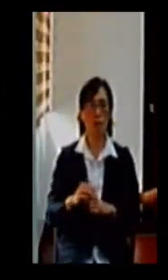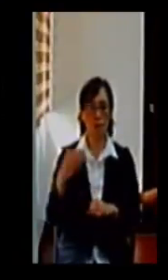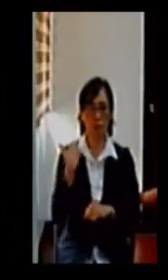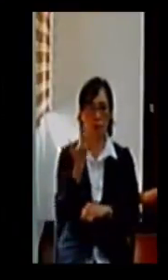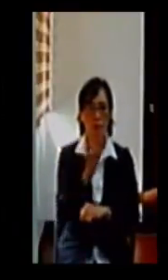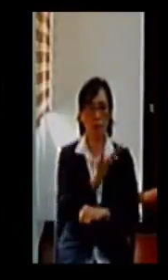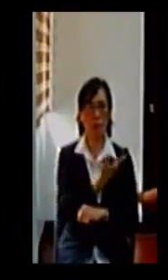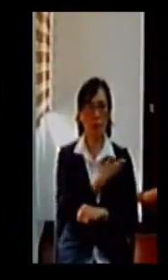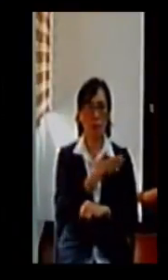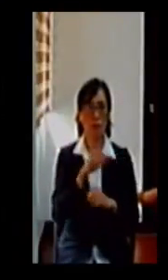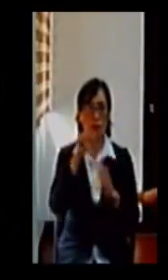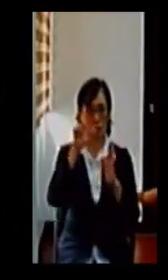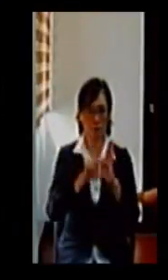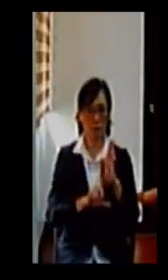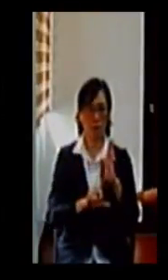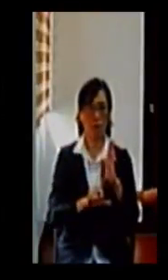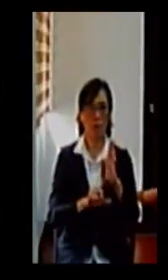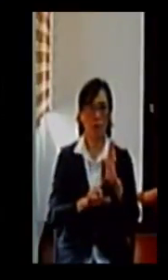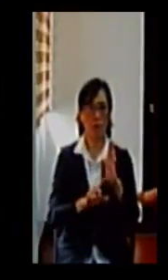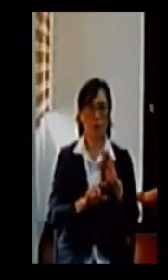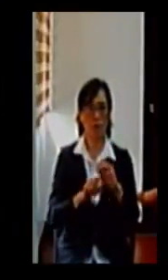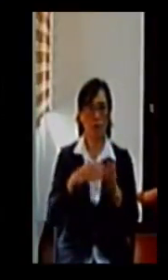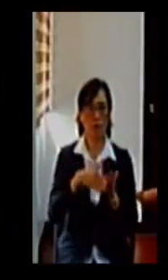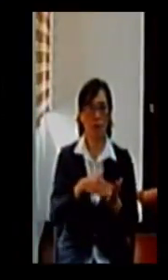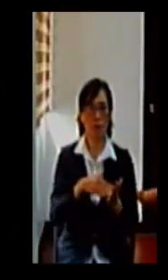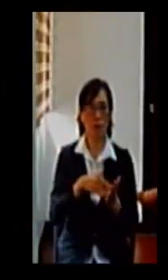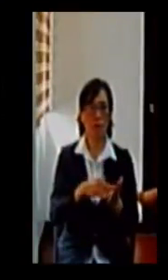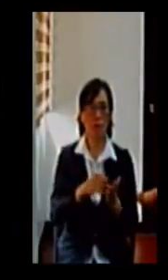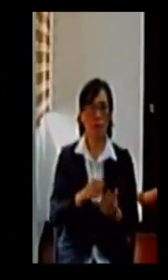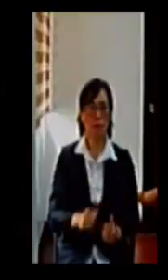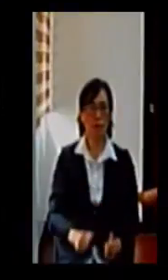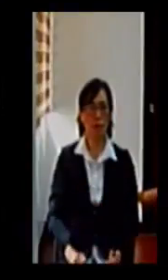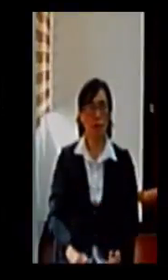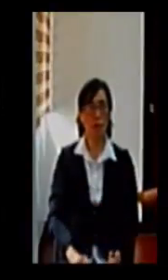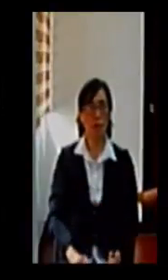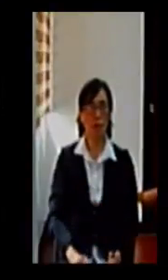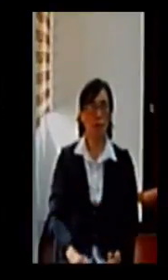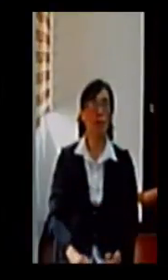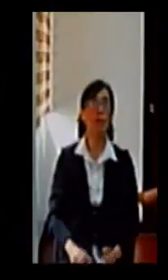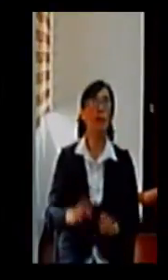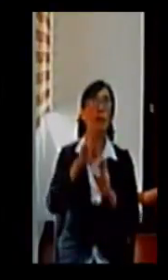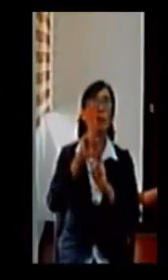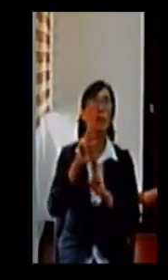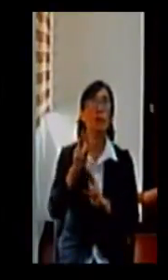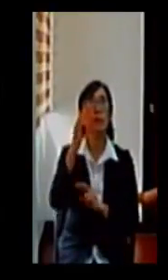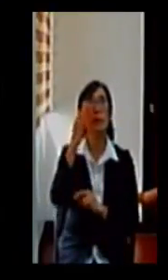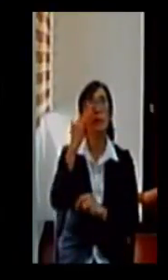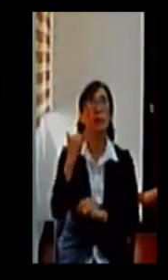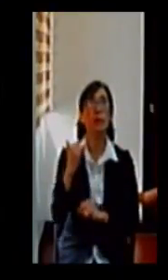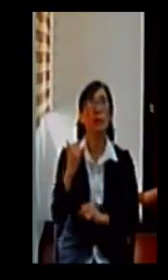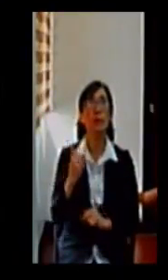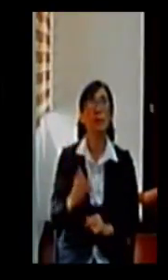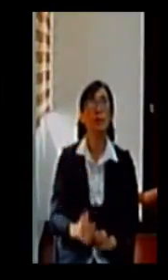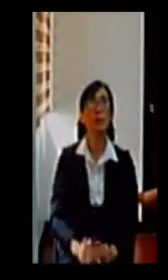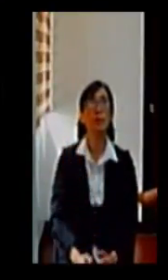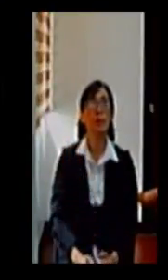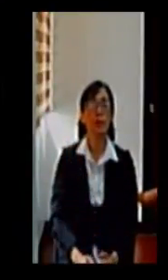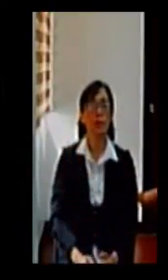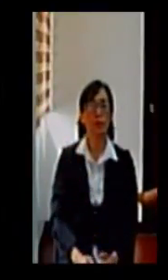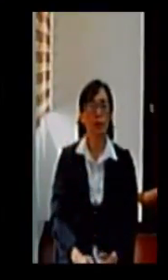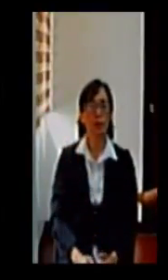we would be less vulnerable. Case in point, the reason why this I forget the name of the